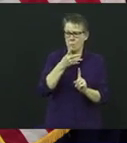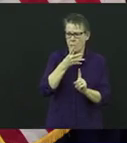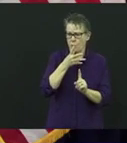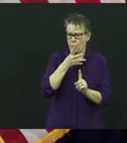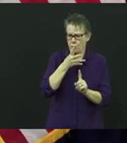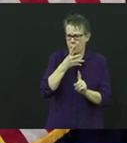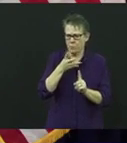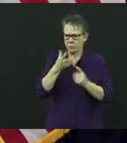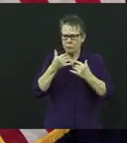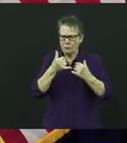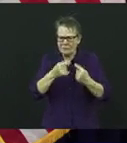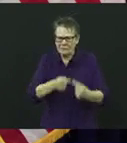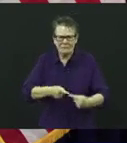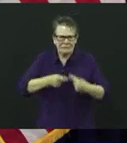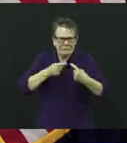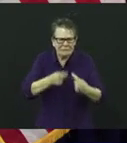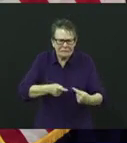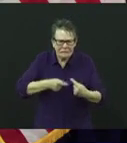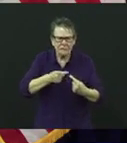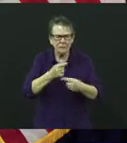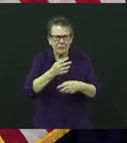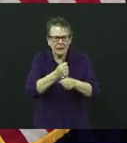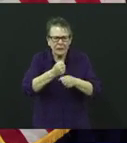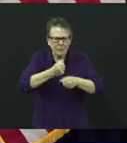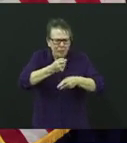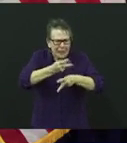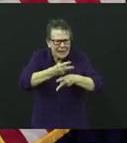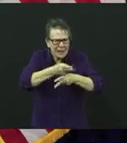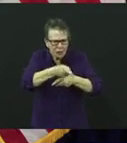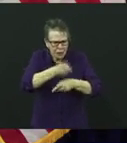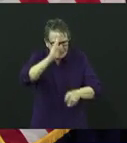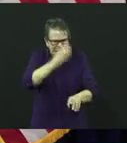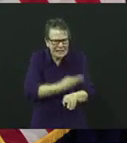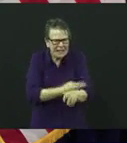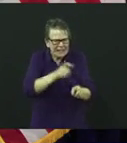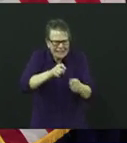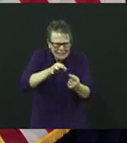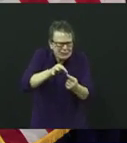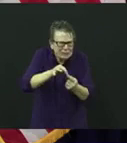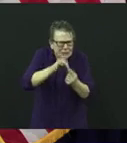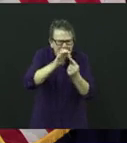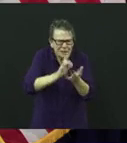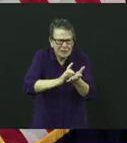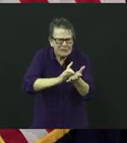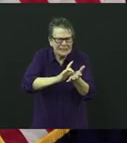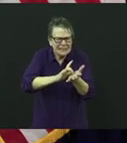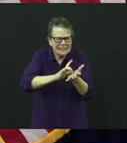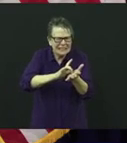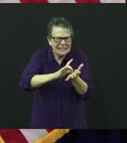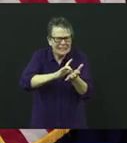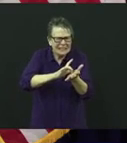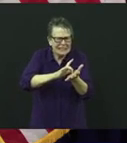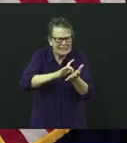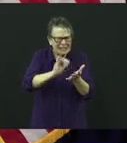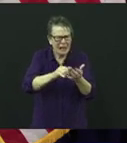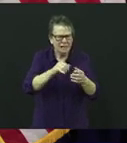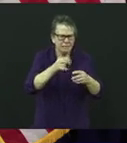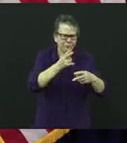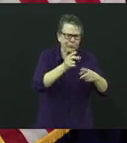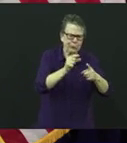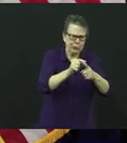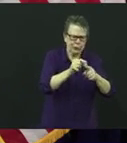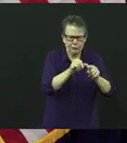what the state is doing behind the scenes. I know you've been talking a ton about access to testing, getting more tests, getting more supplies and